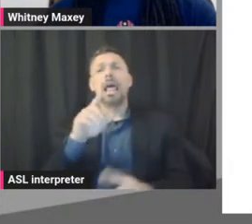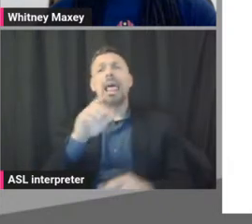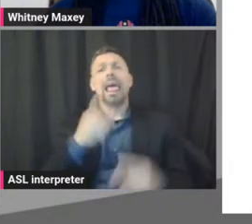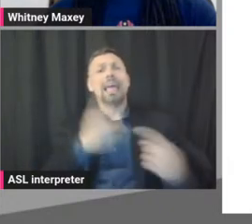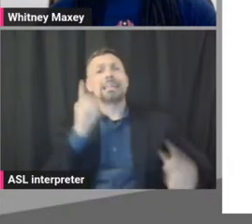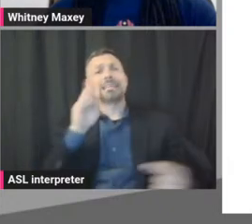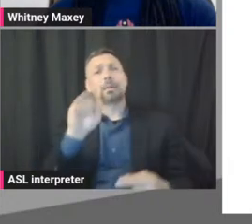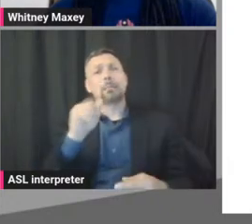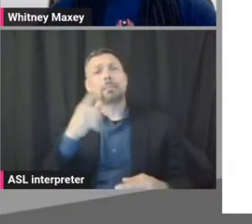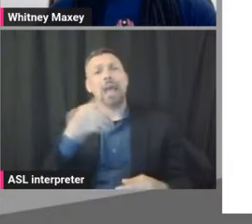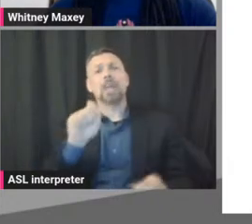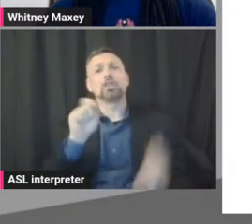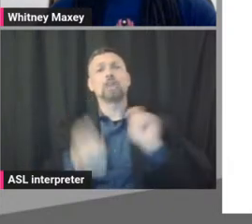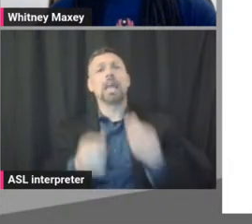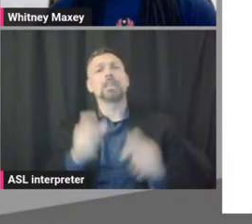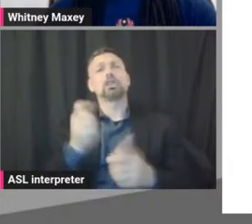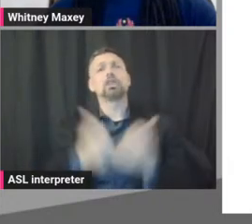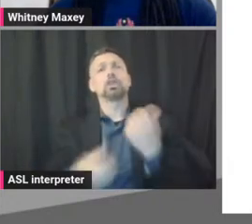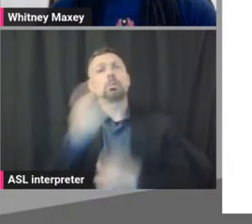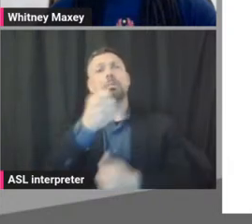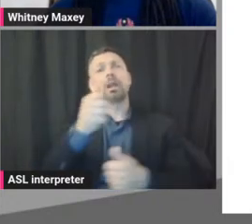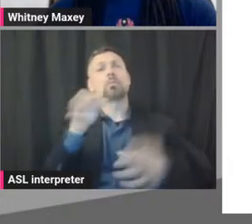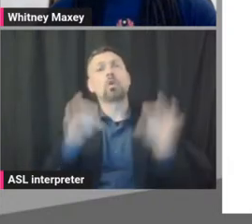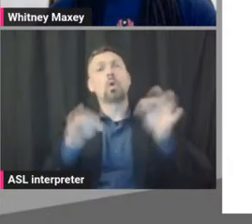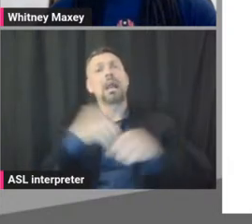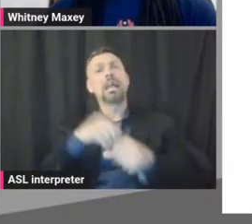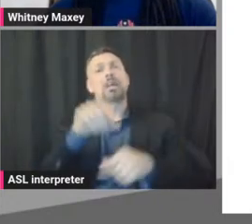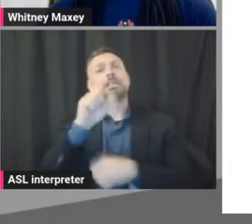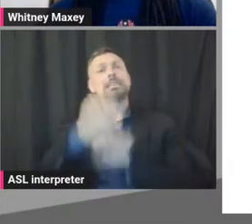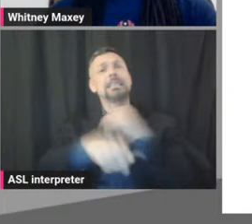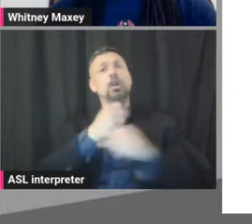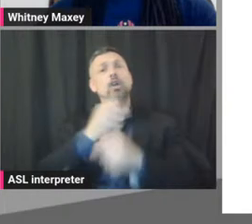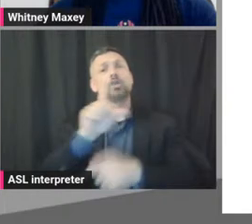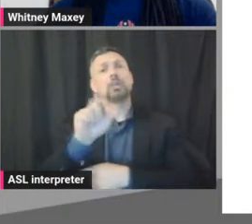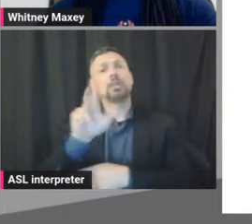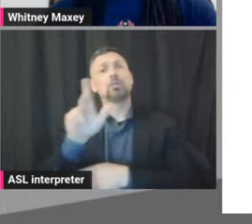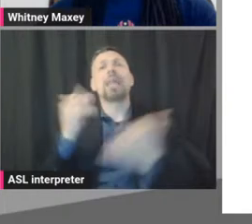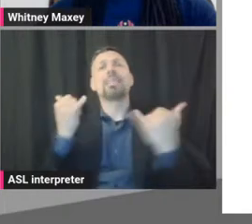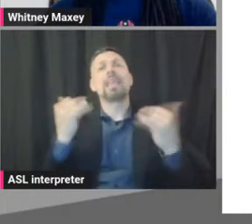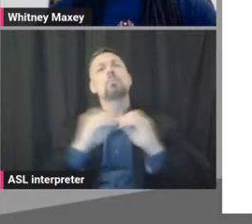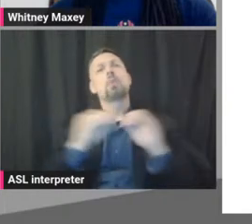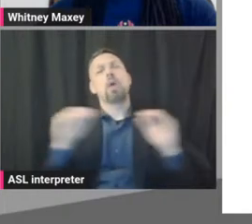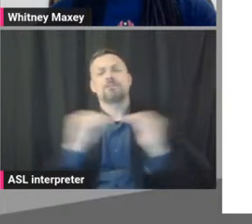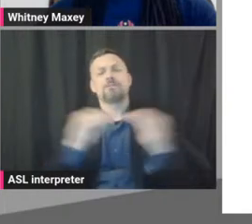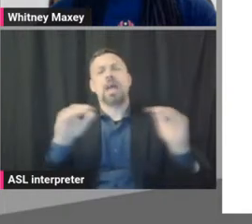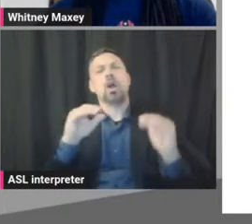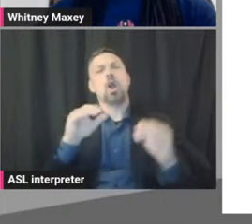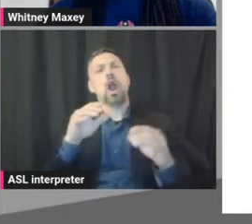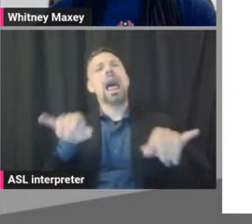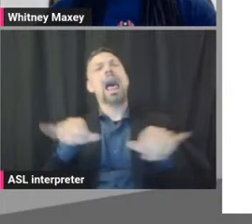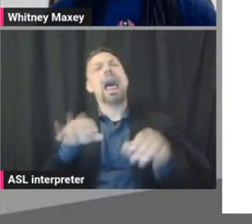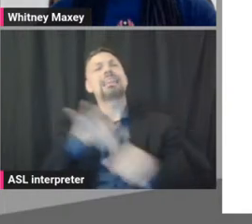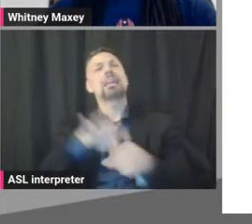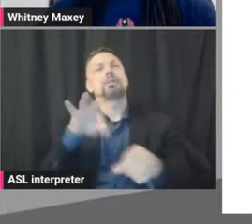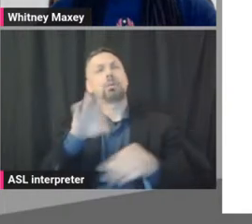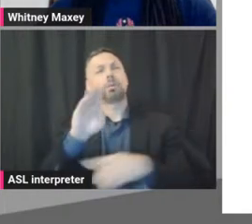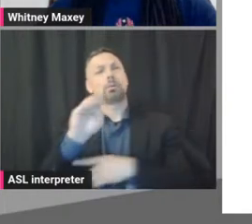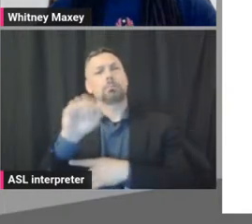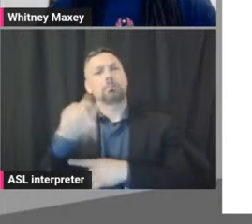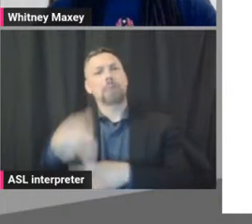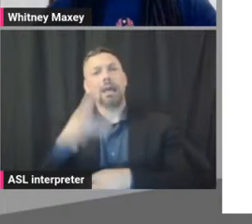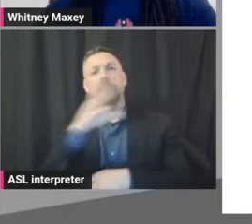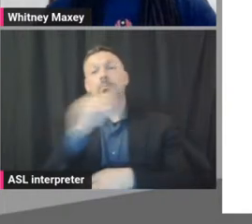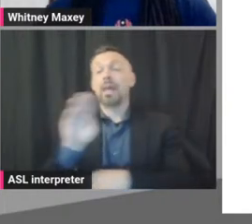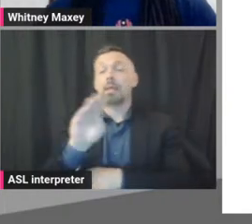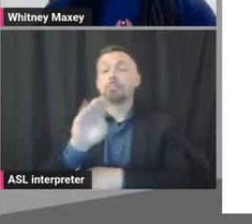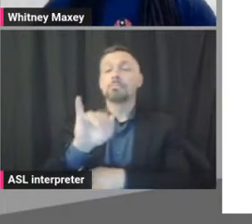their Supreme Court in 2023. And now they have a more fair electoral map. And in